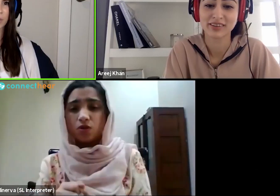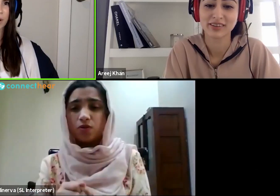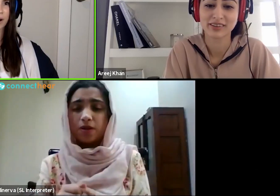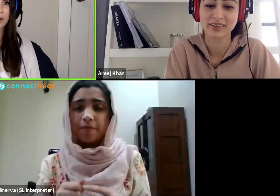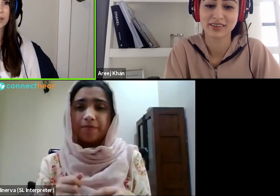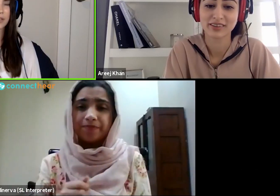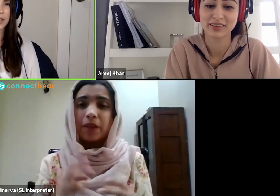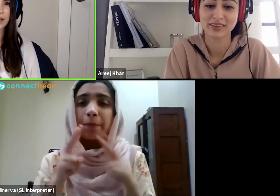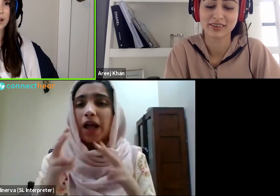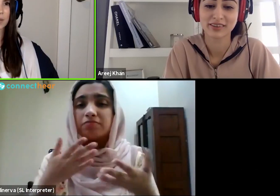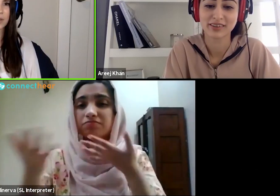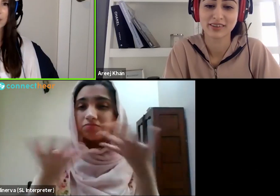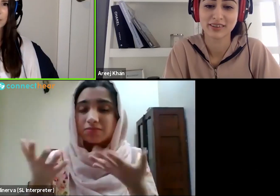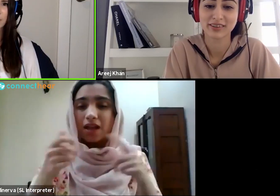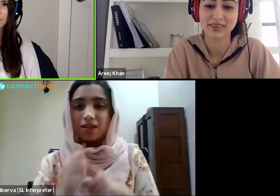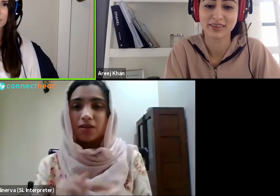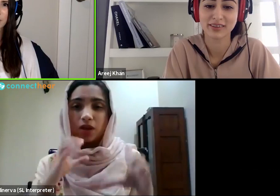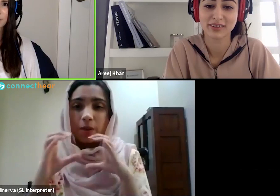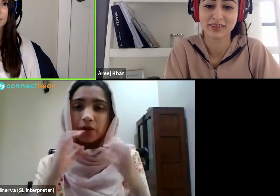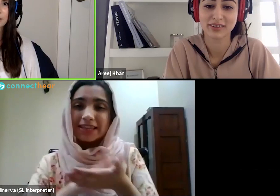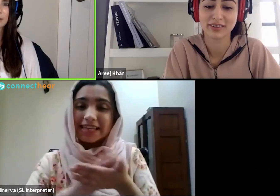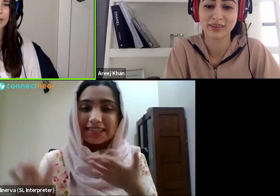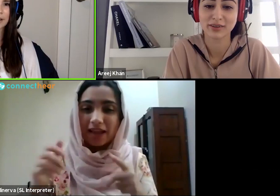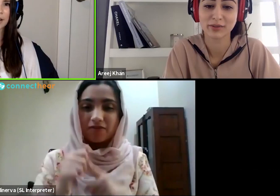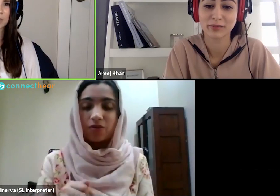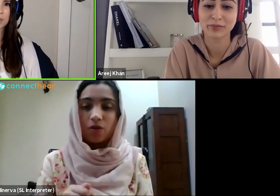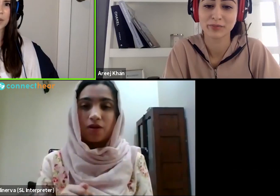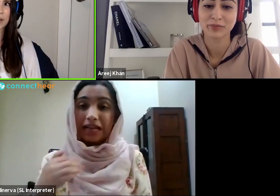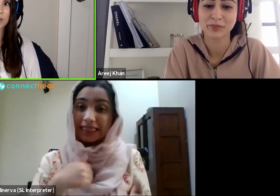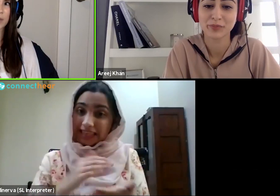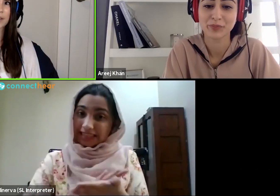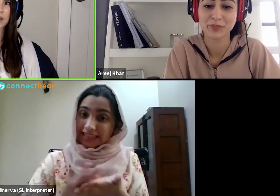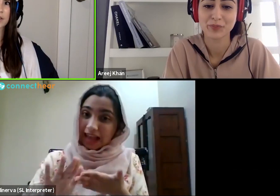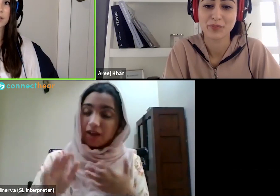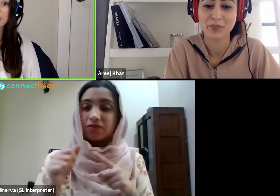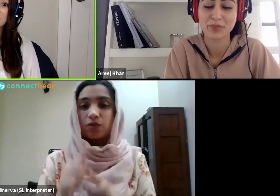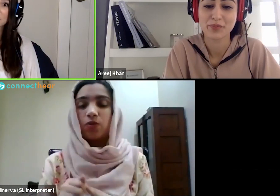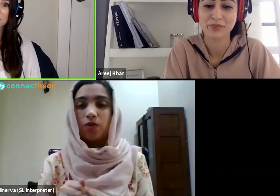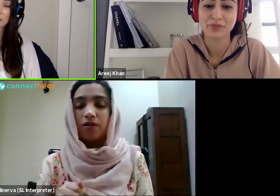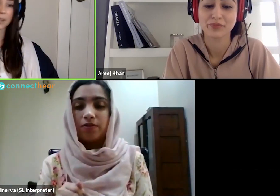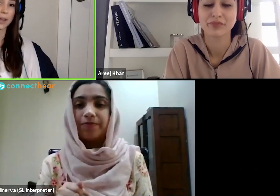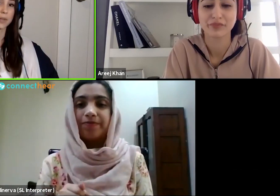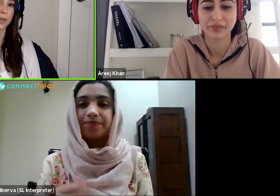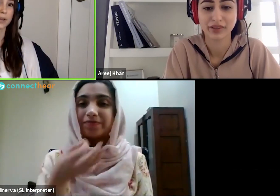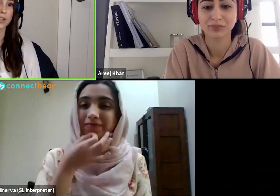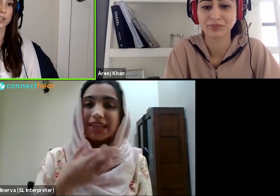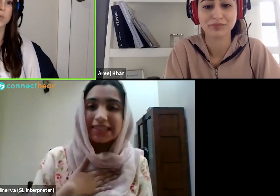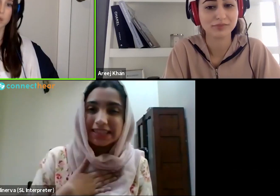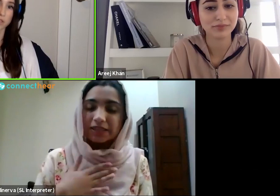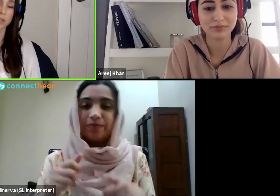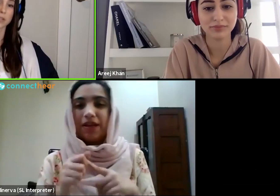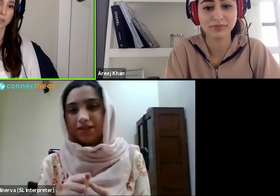couples more apart than when you can't be honest with each other and can't respect each other's needs and can't respect each